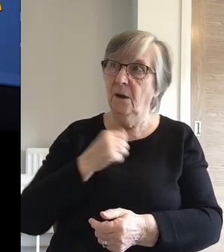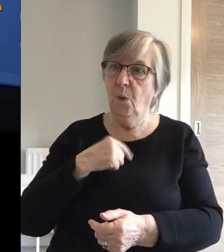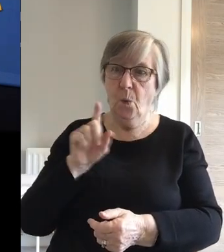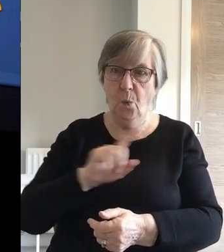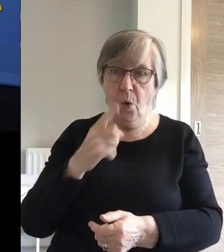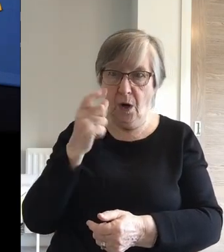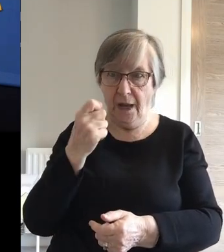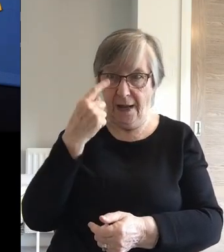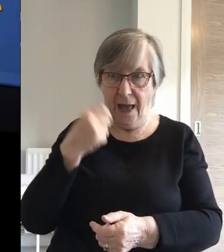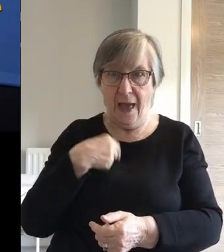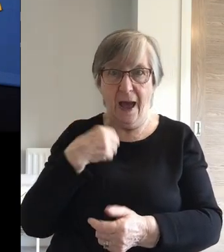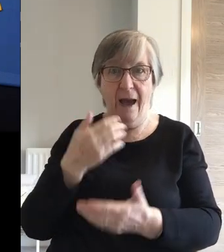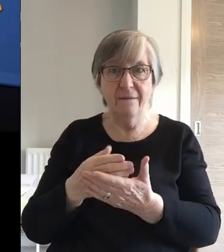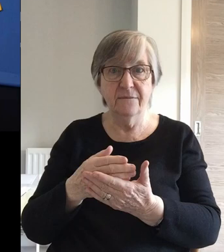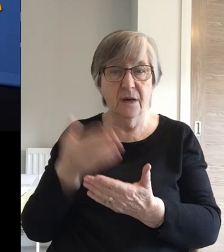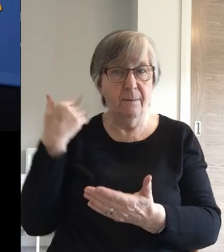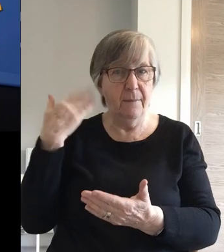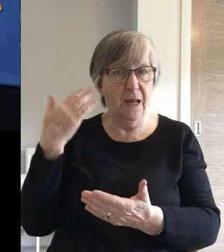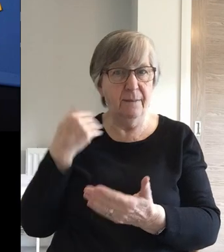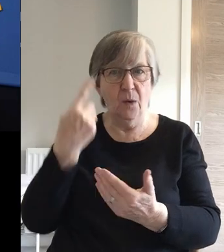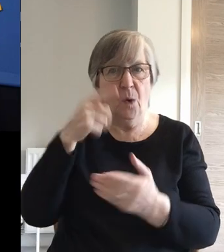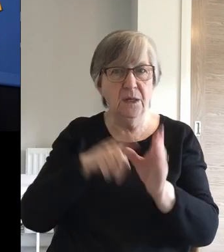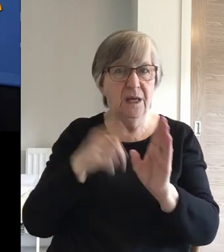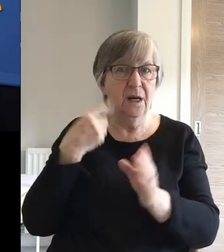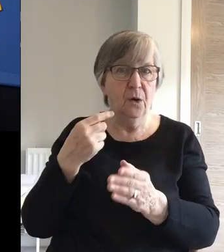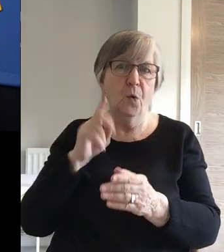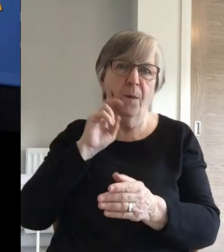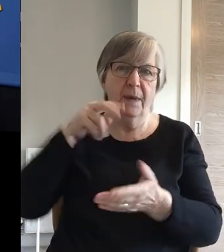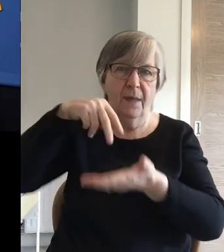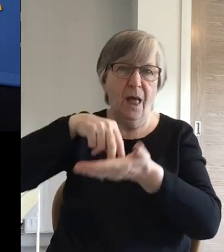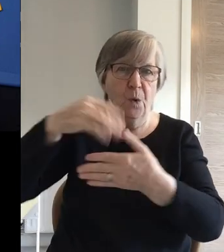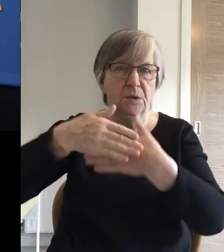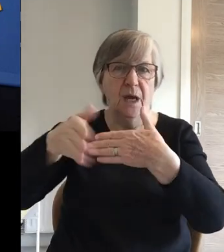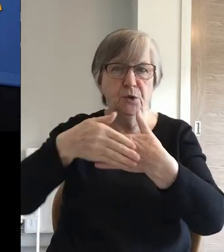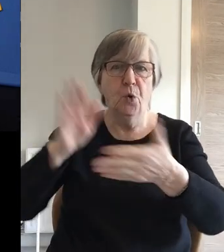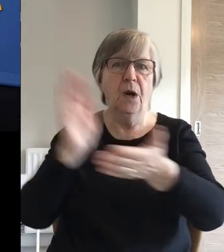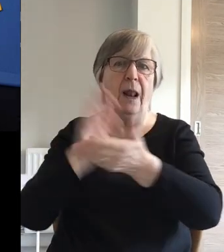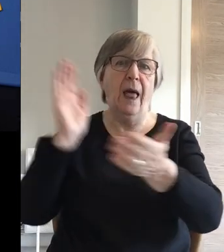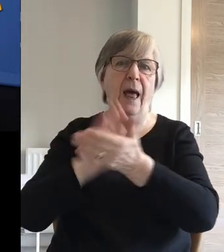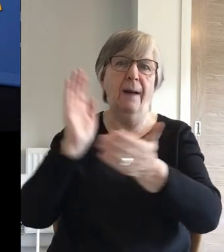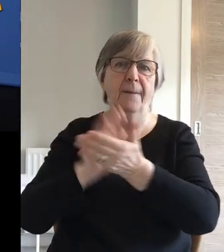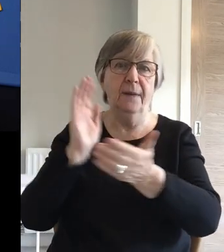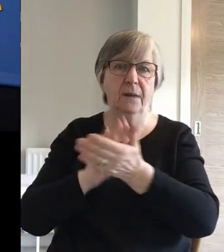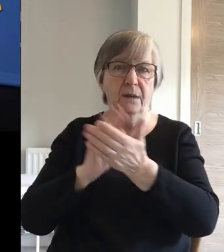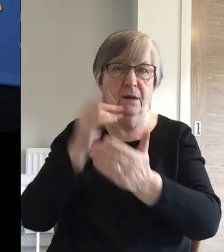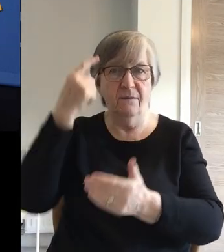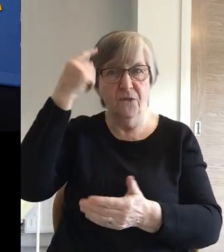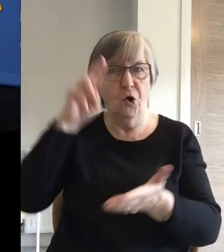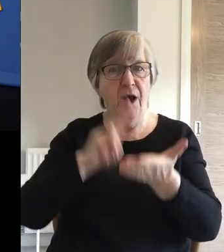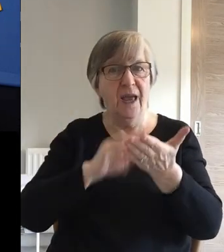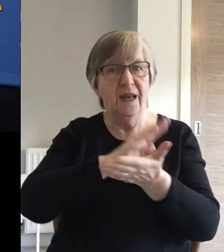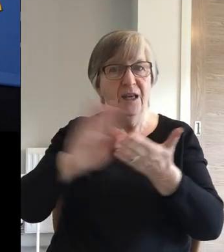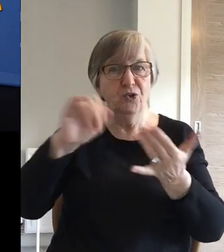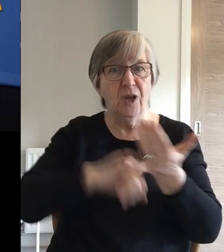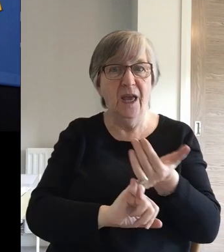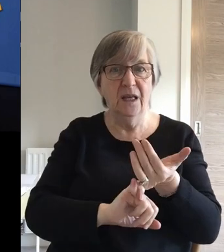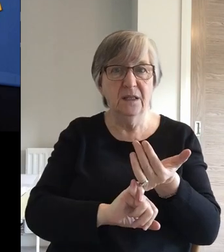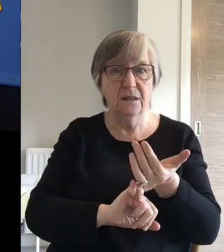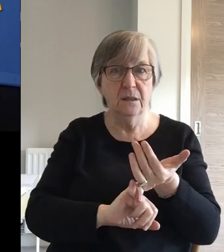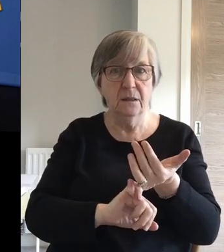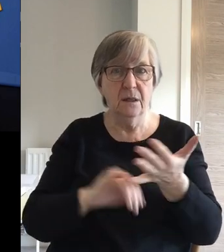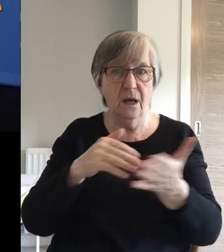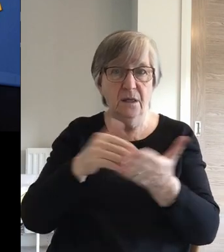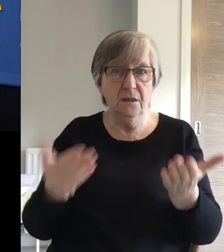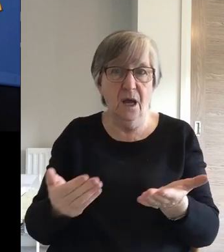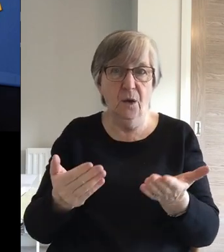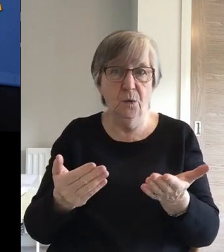Many folks stood on doorsteps a year ago and clapped every week and then simply shrug when